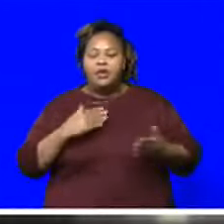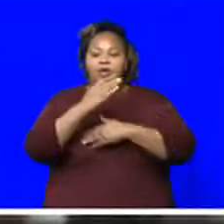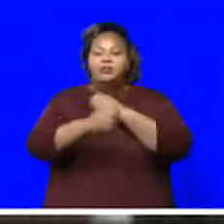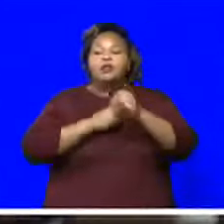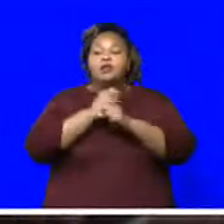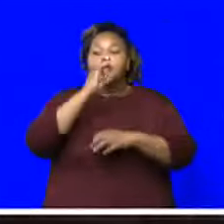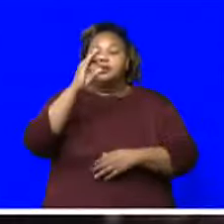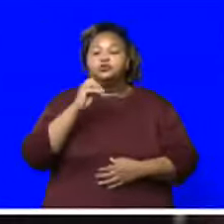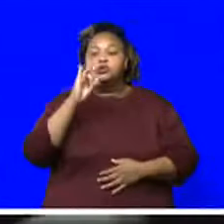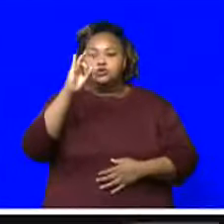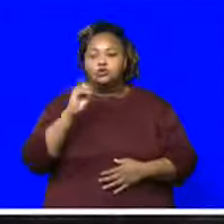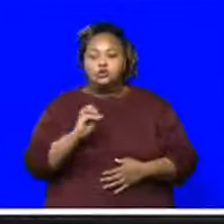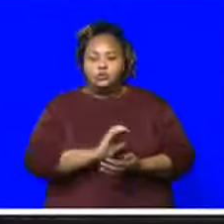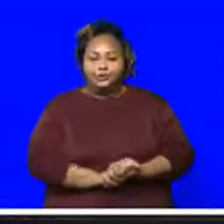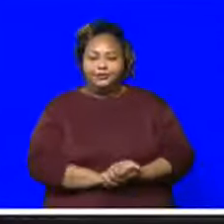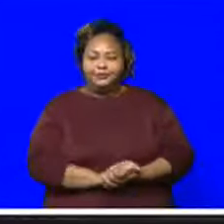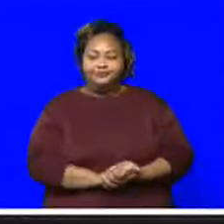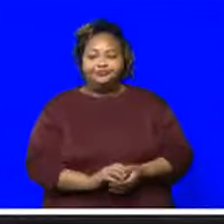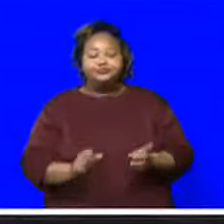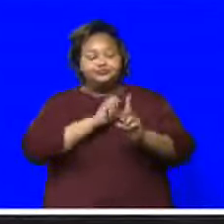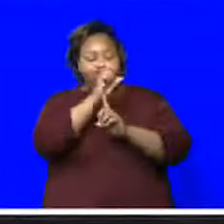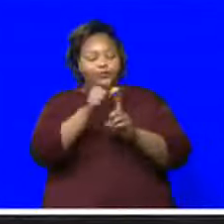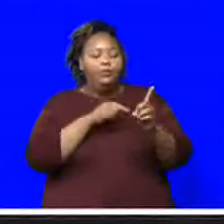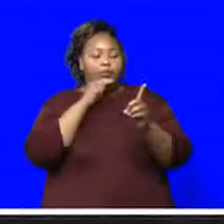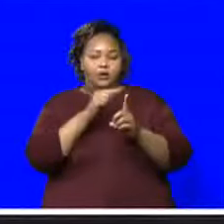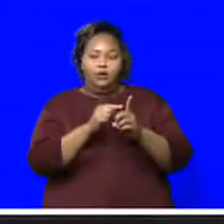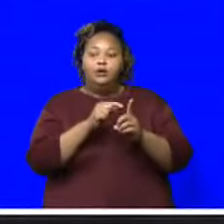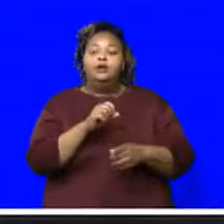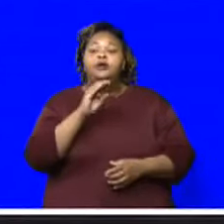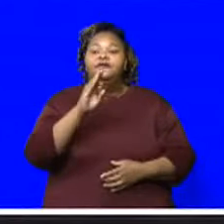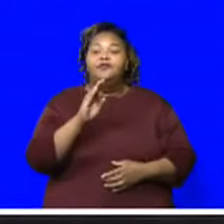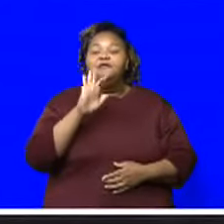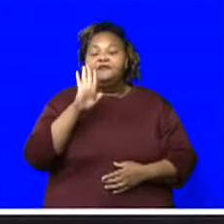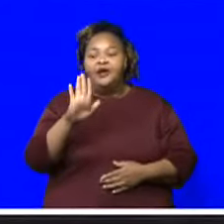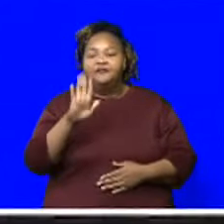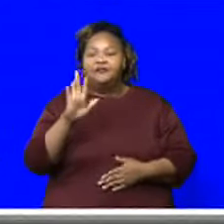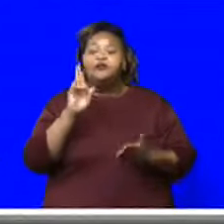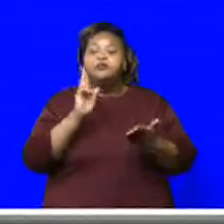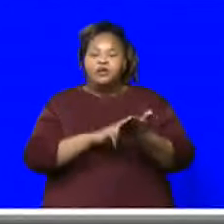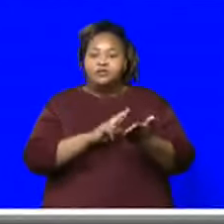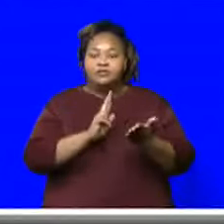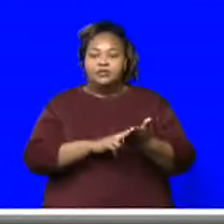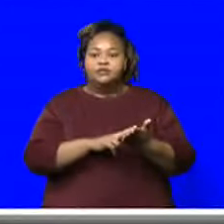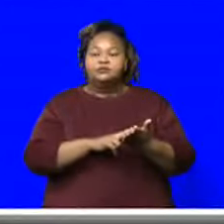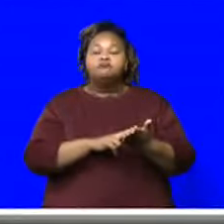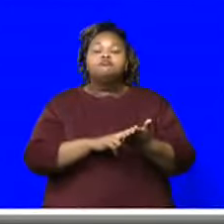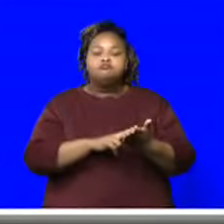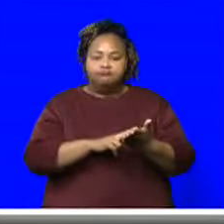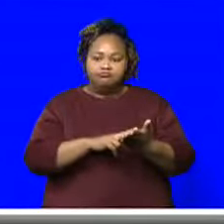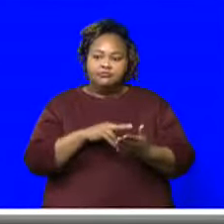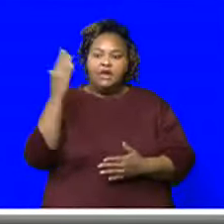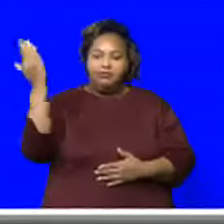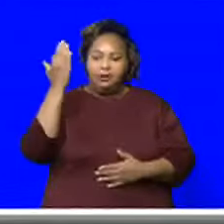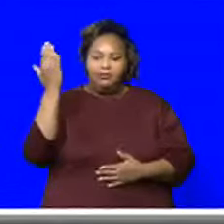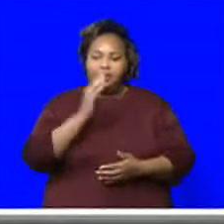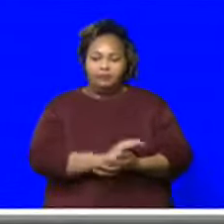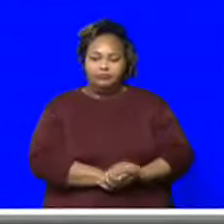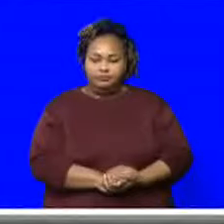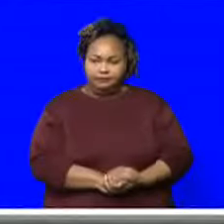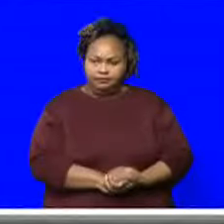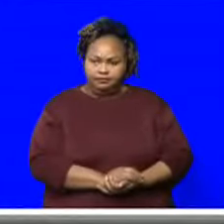and Training, Lady Howard, has released the Form 5 results for the year 2021. The 2021 candidature increased